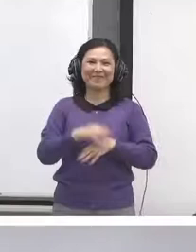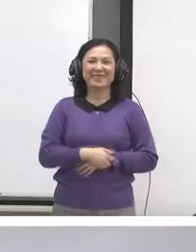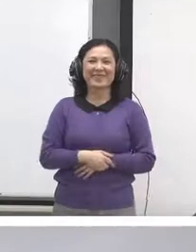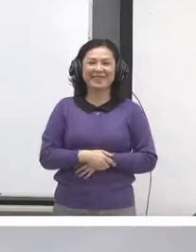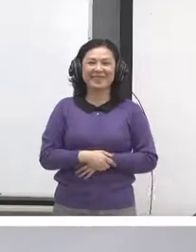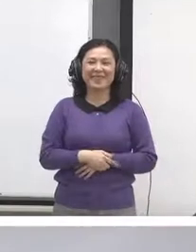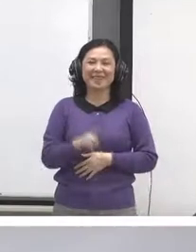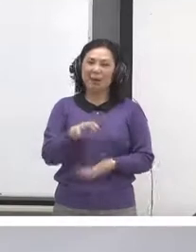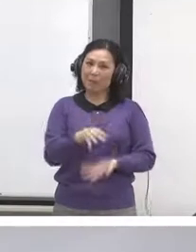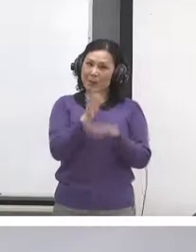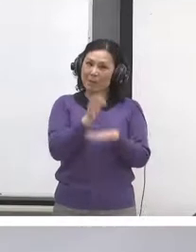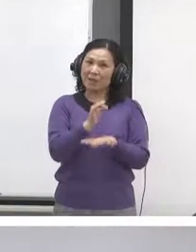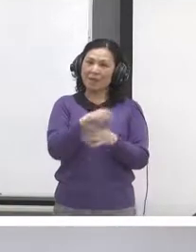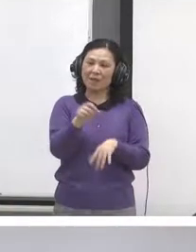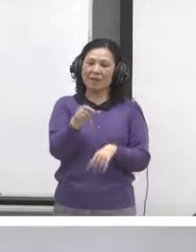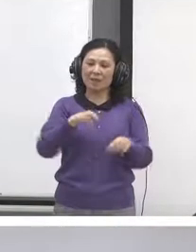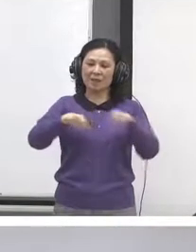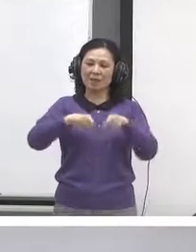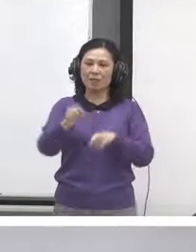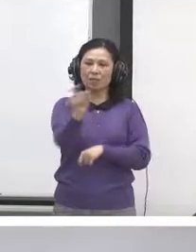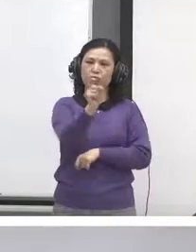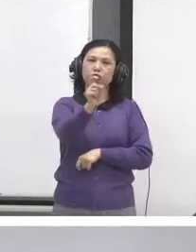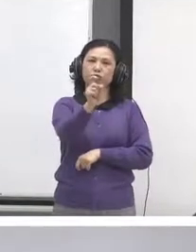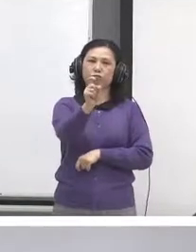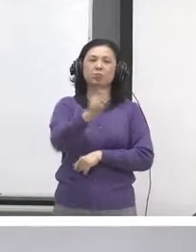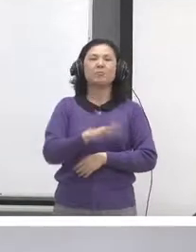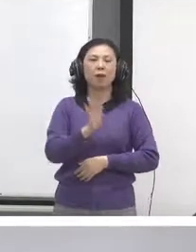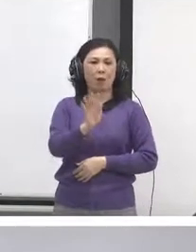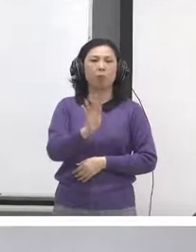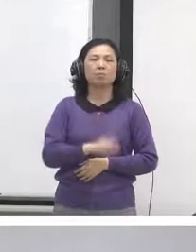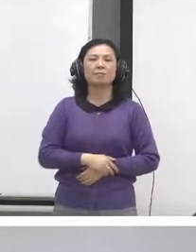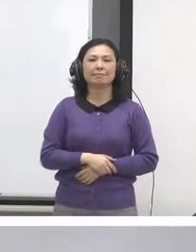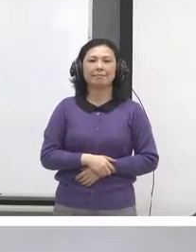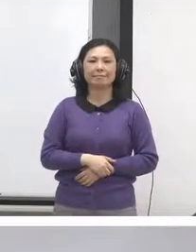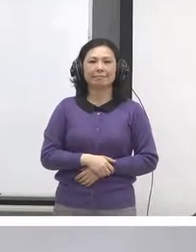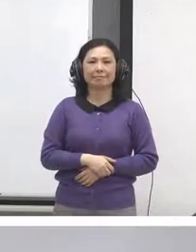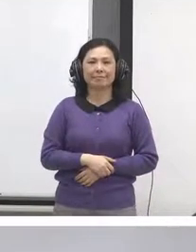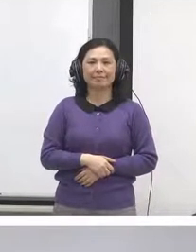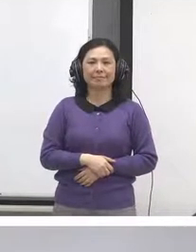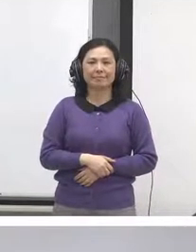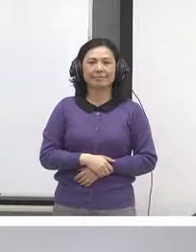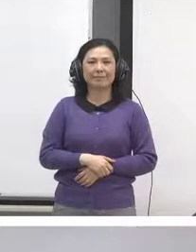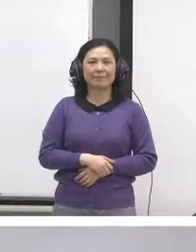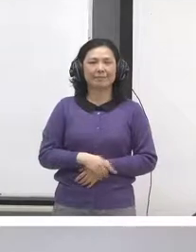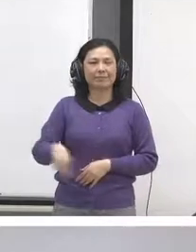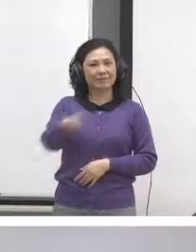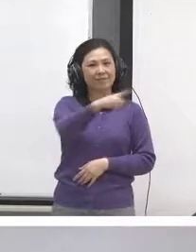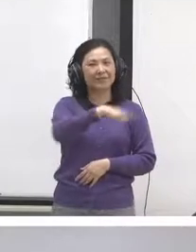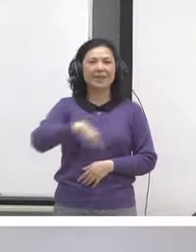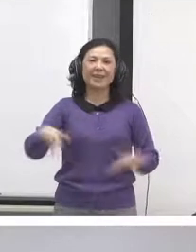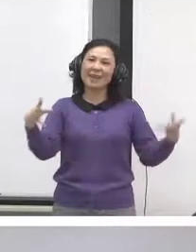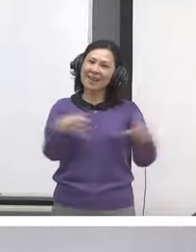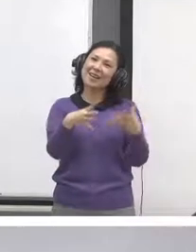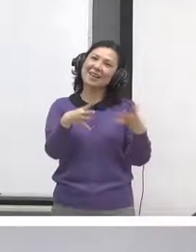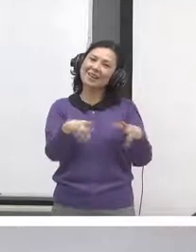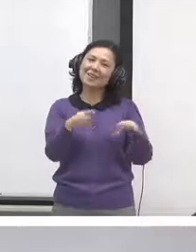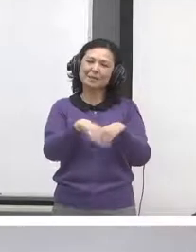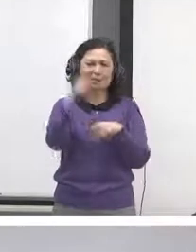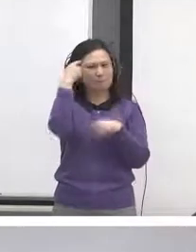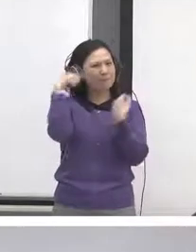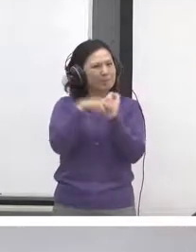10 proposals there. So we really did hack together and having beer